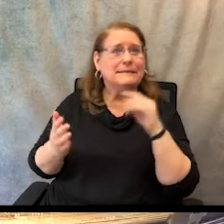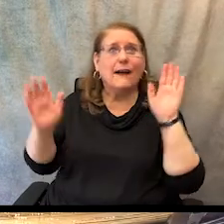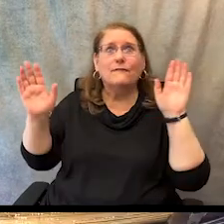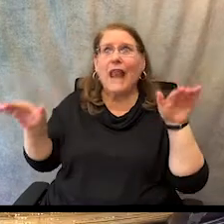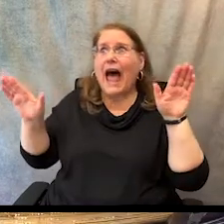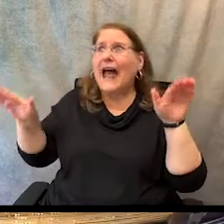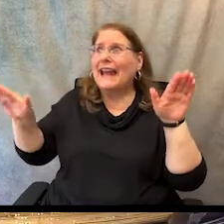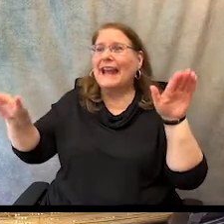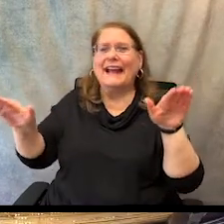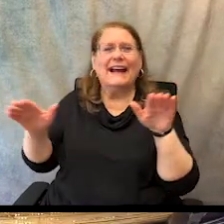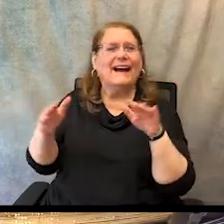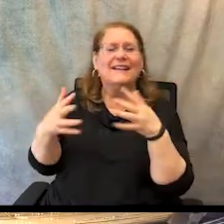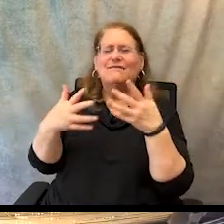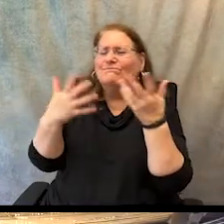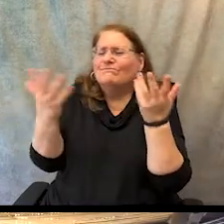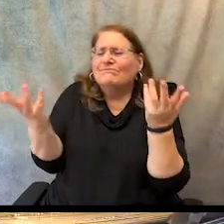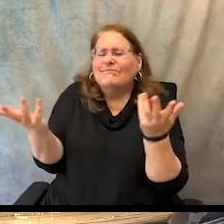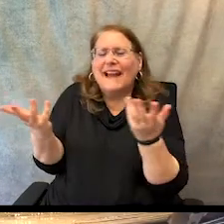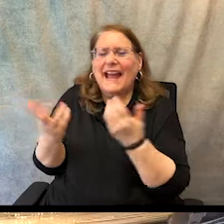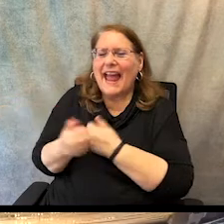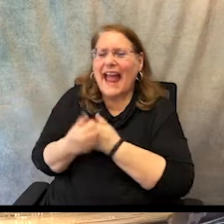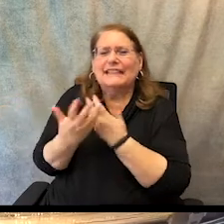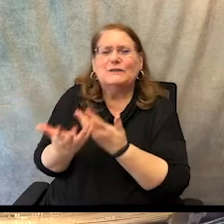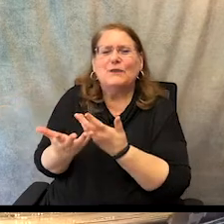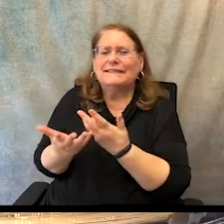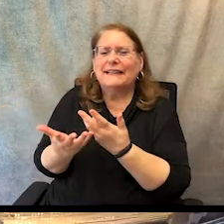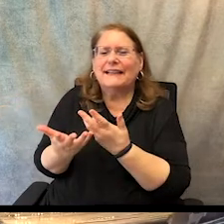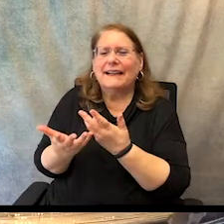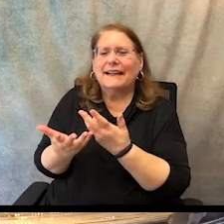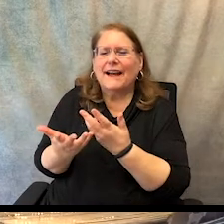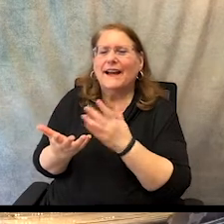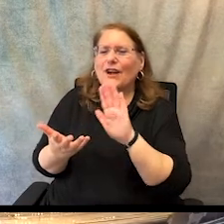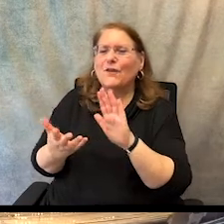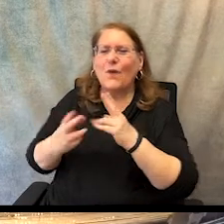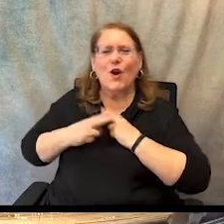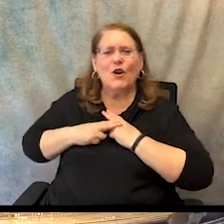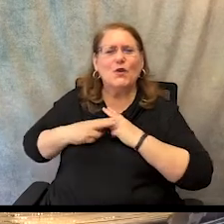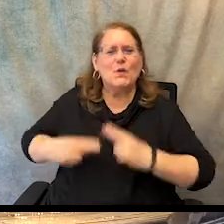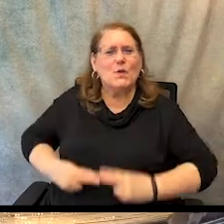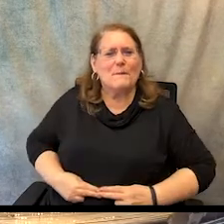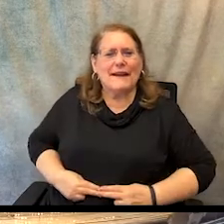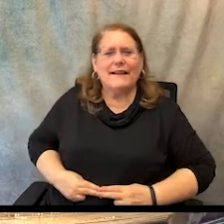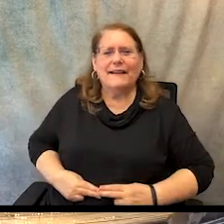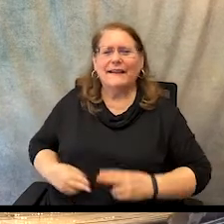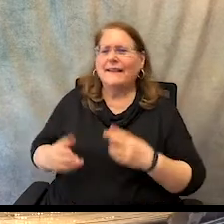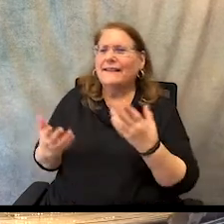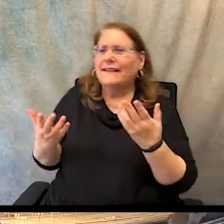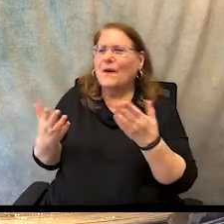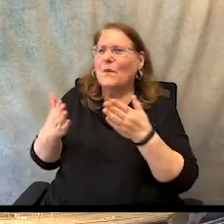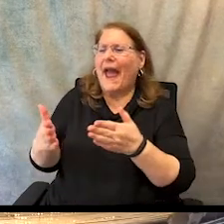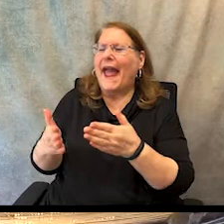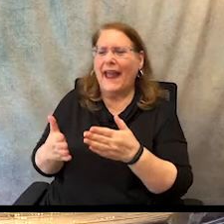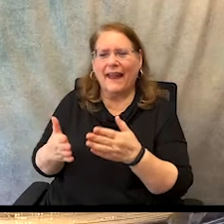you know, and just expressing your humanistic your